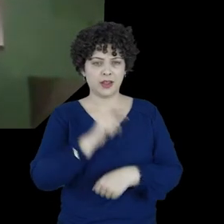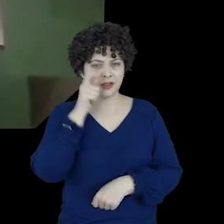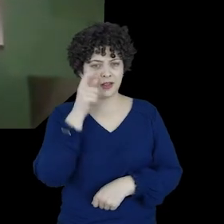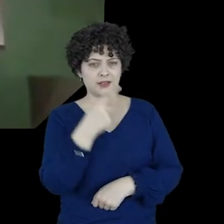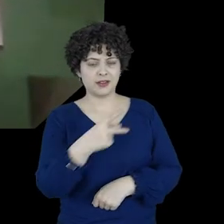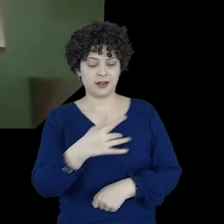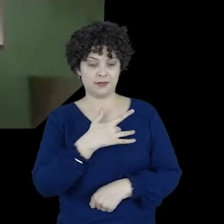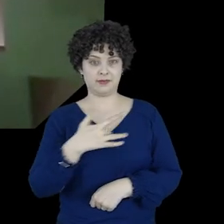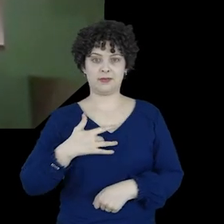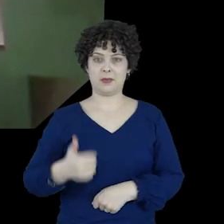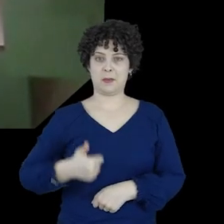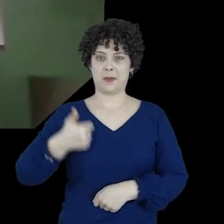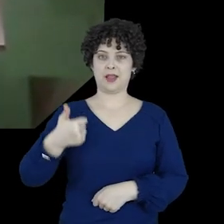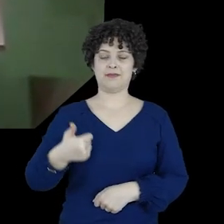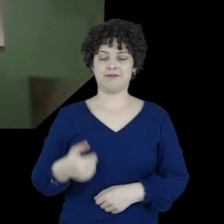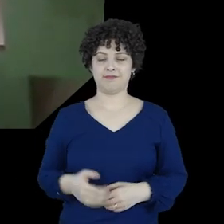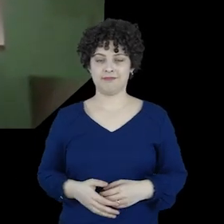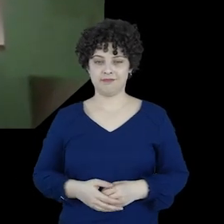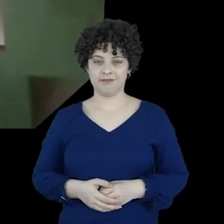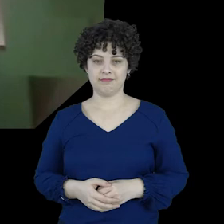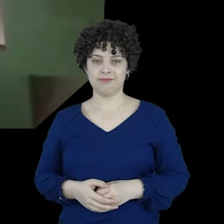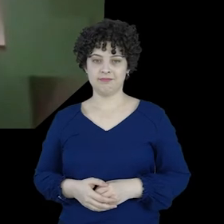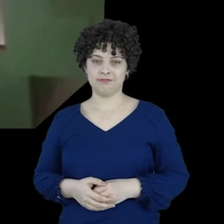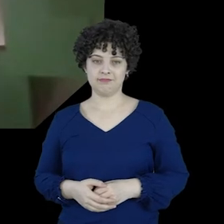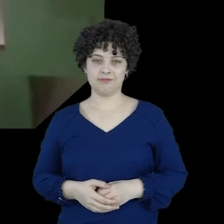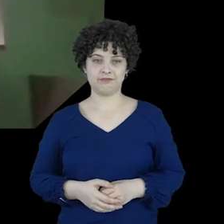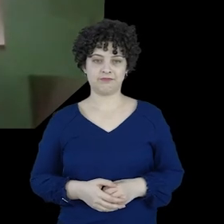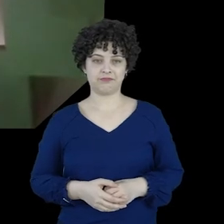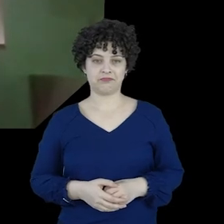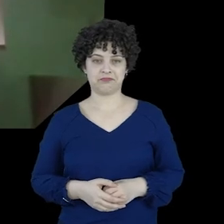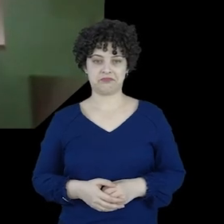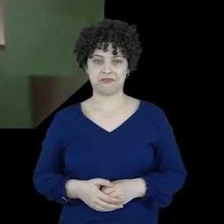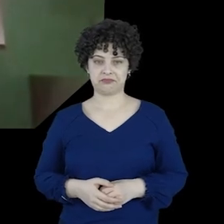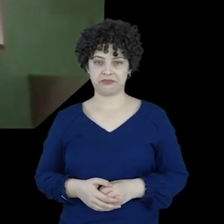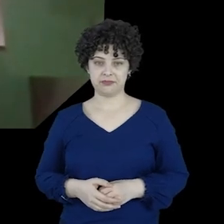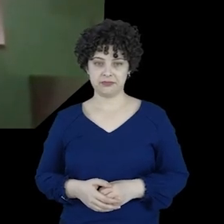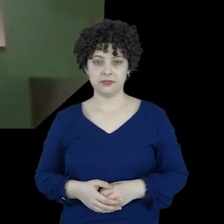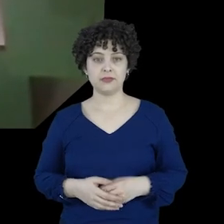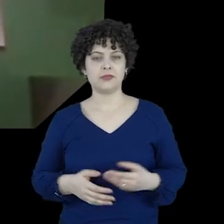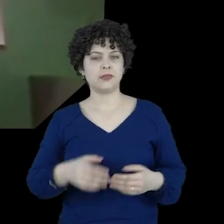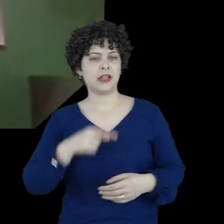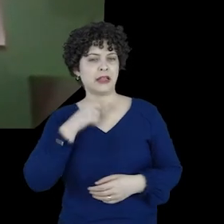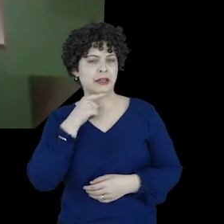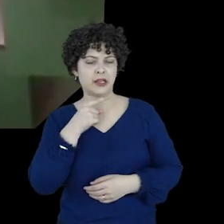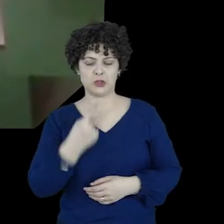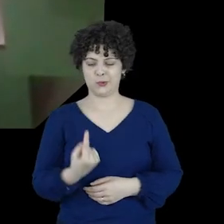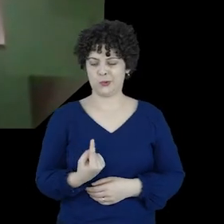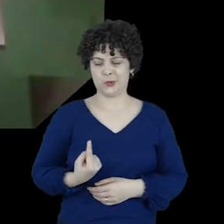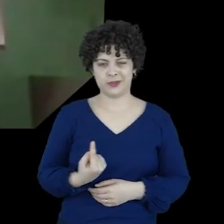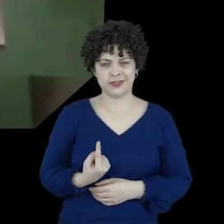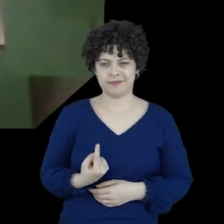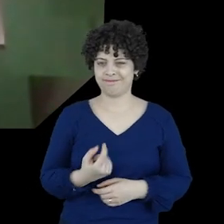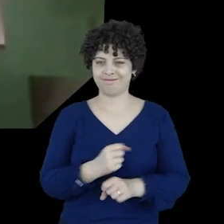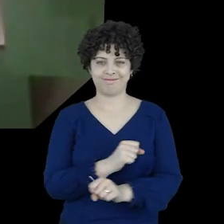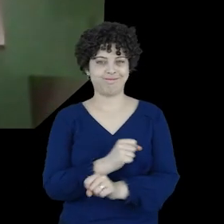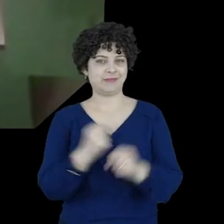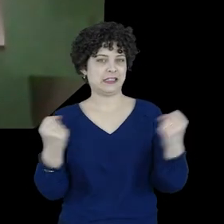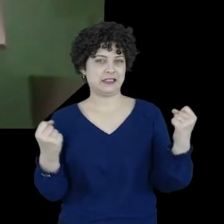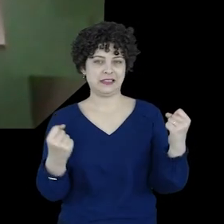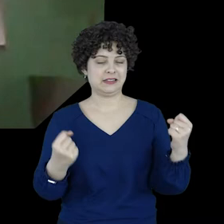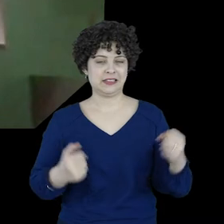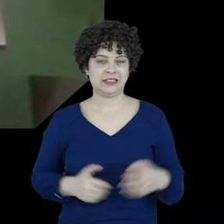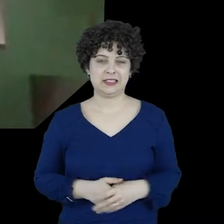the interests and the well-being of these young people. And this cannot be done in